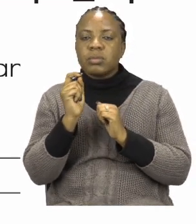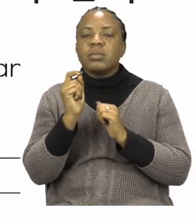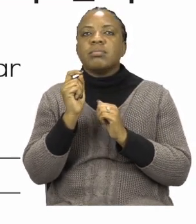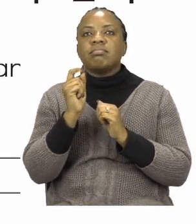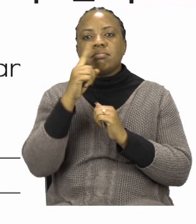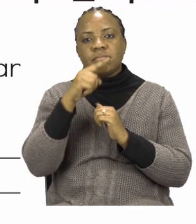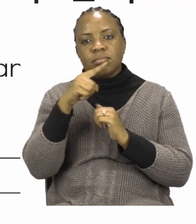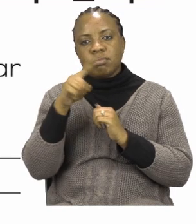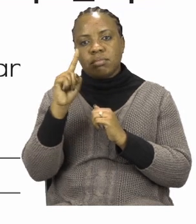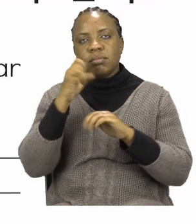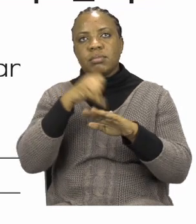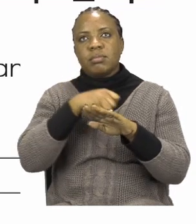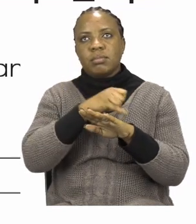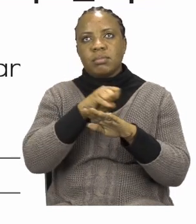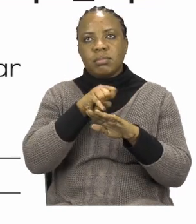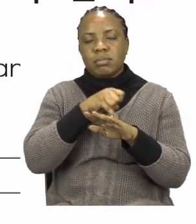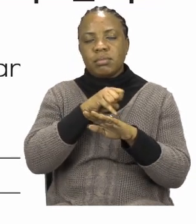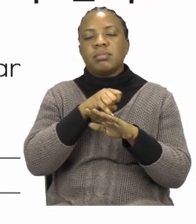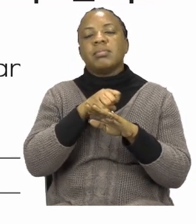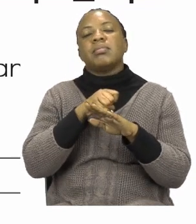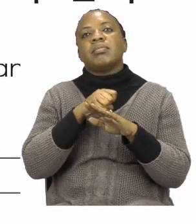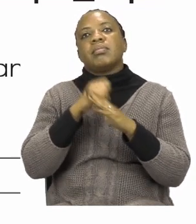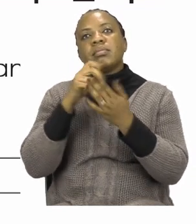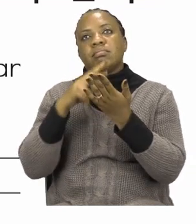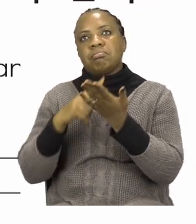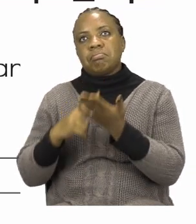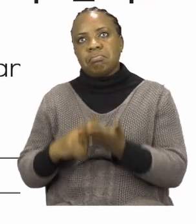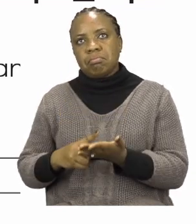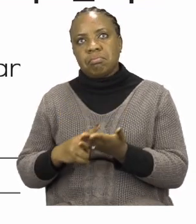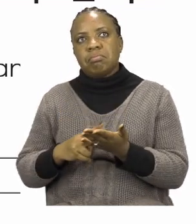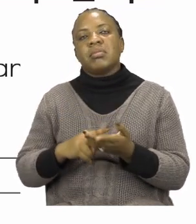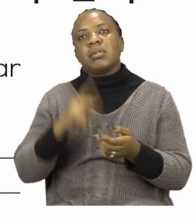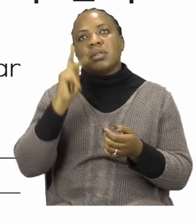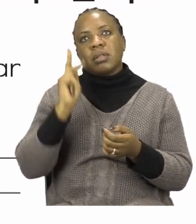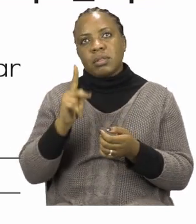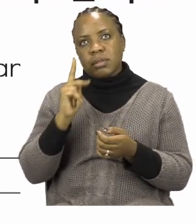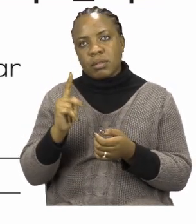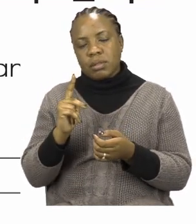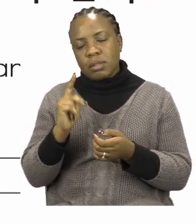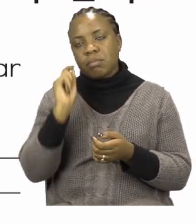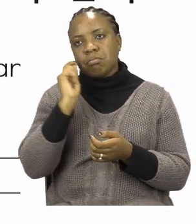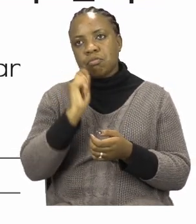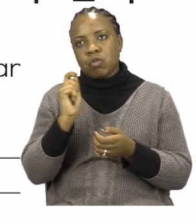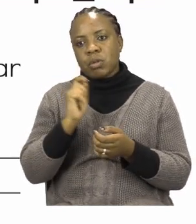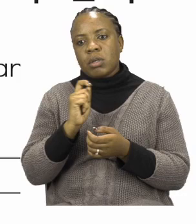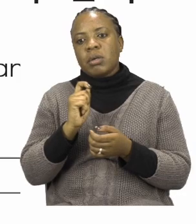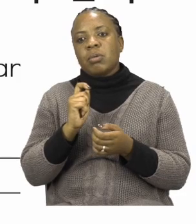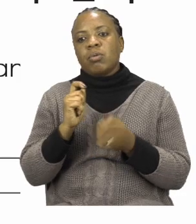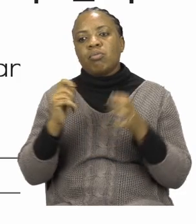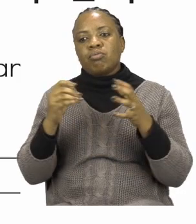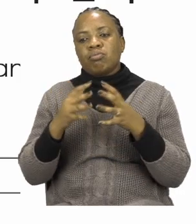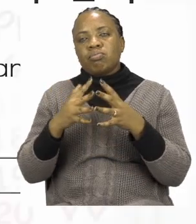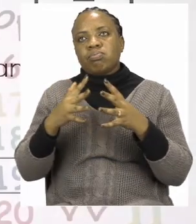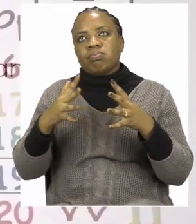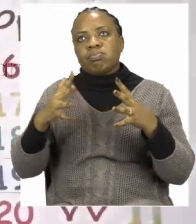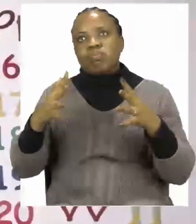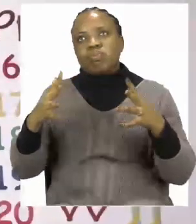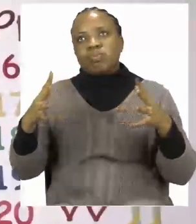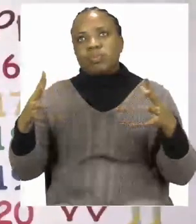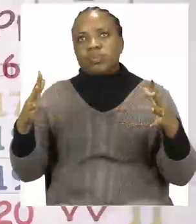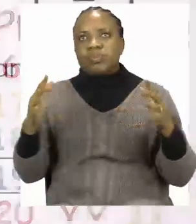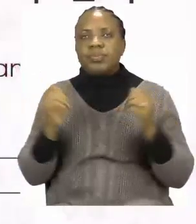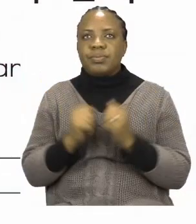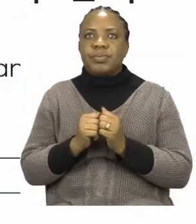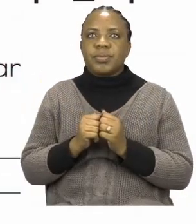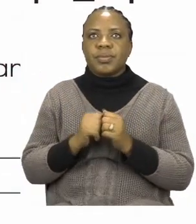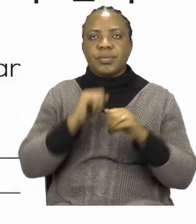notation. So, we are going to do the example that we've been given. Let's take a look at the example. Now,